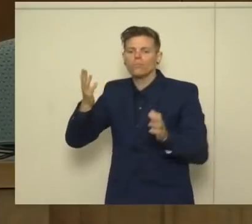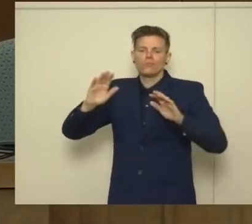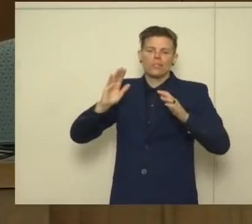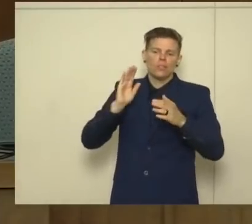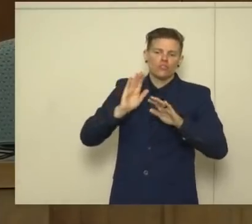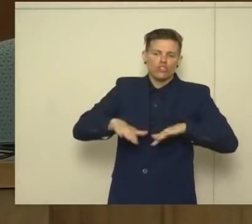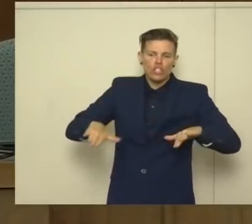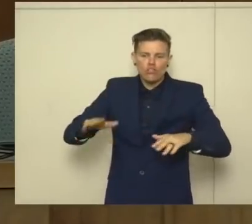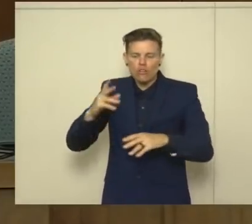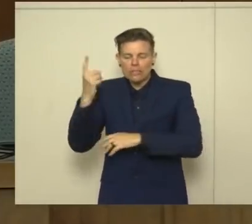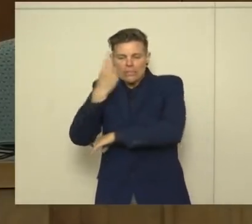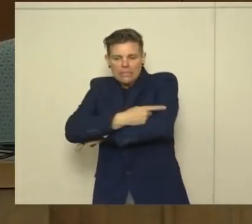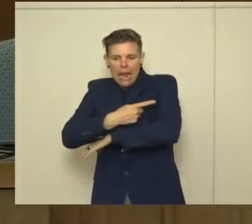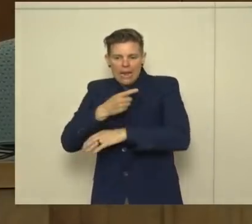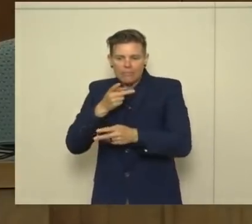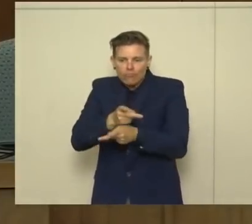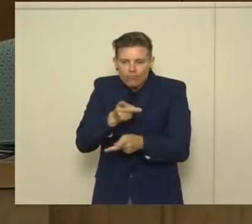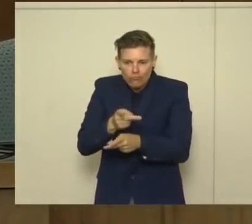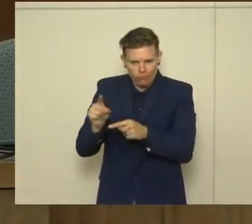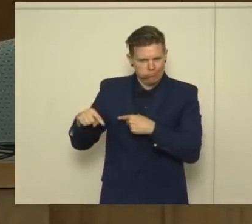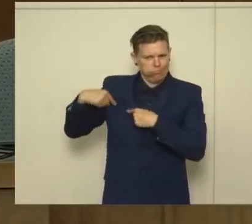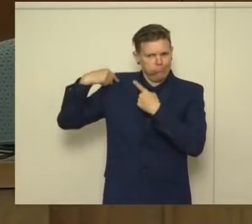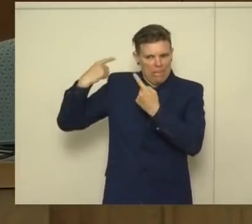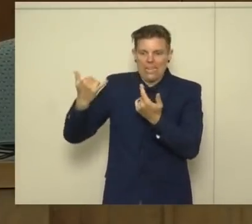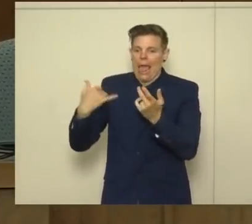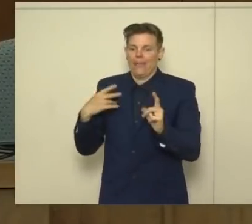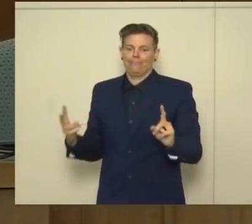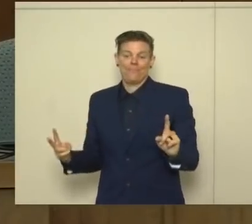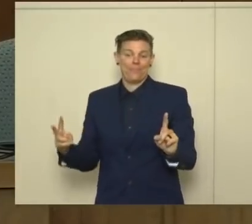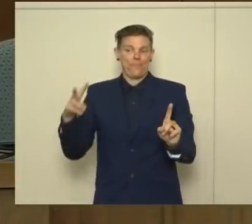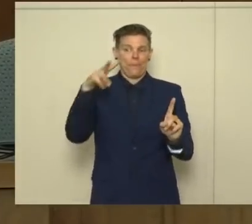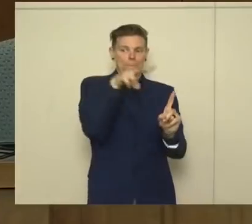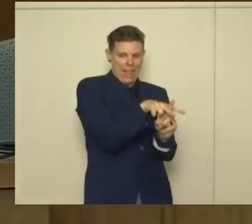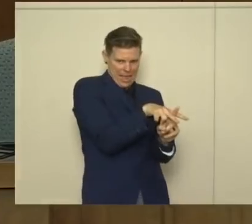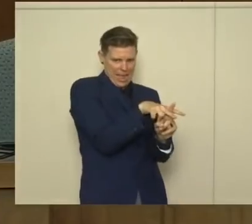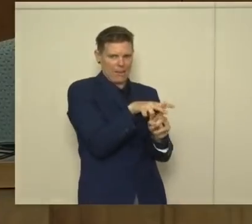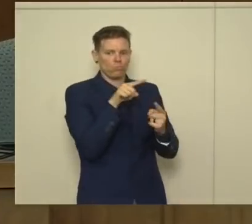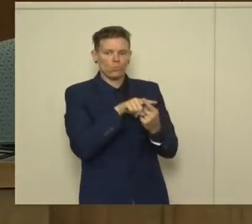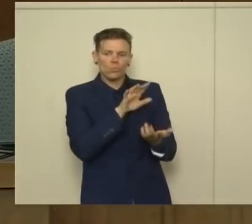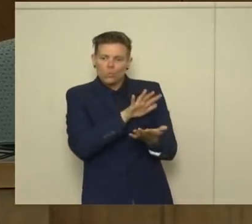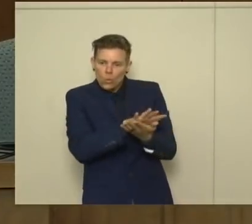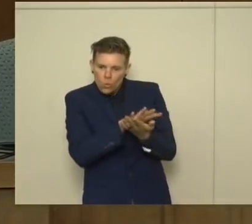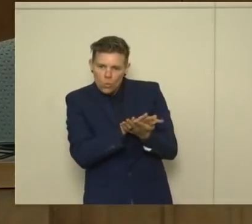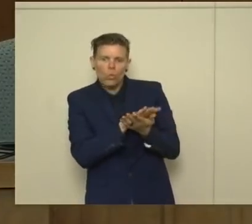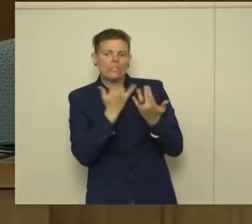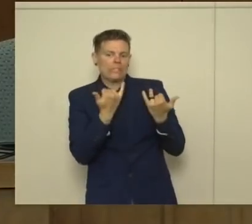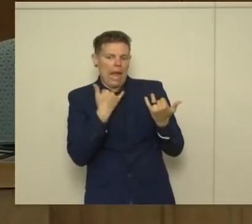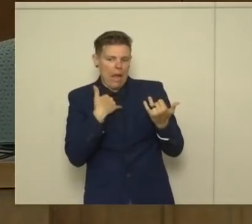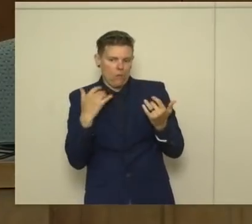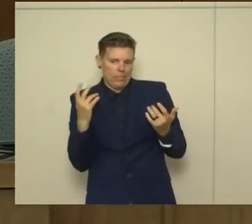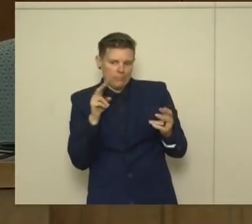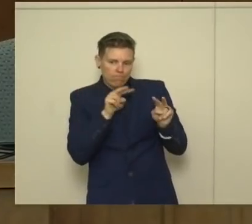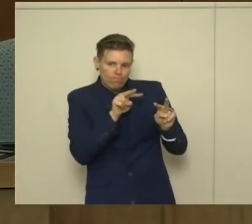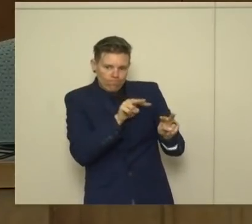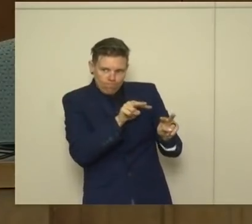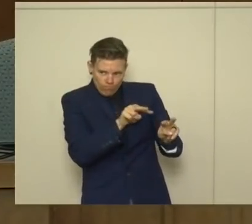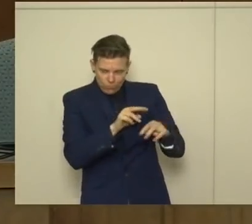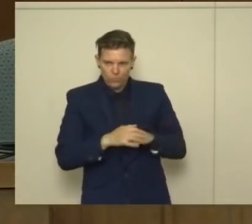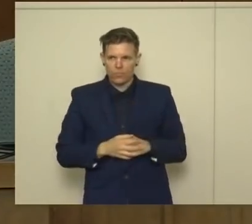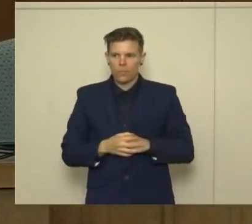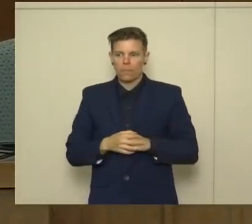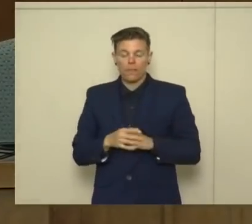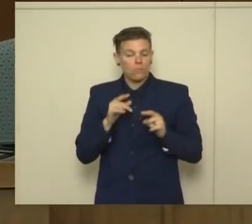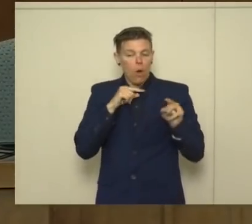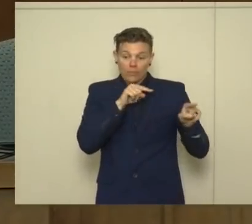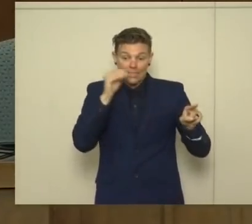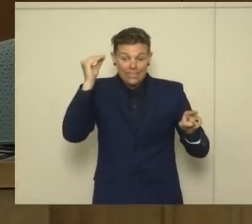our finger on the pulse of what's happening around the state and schools and keeping our teachers and our staff,